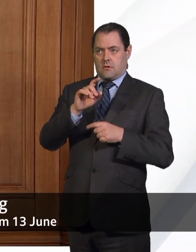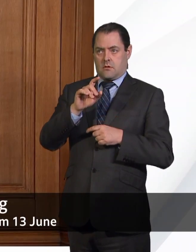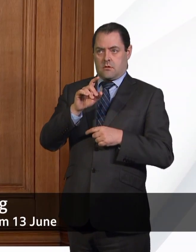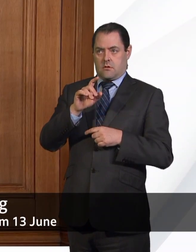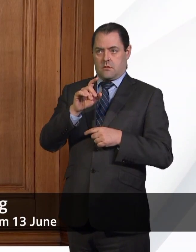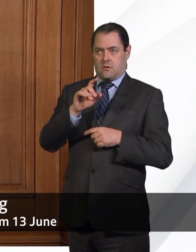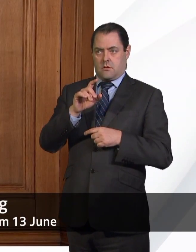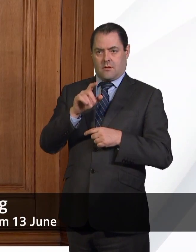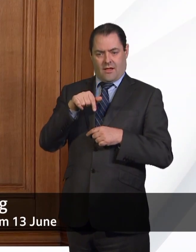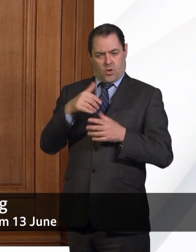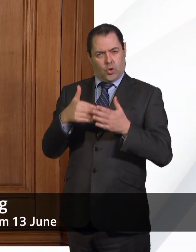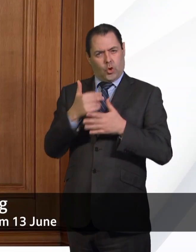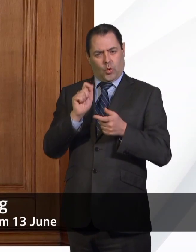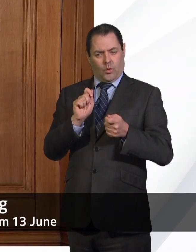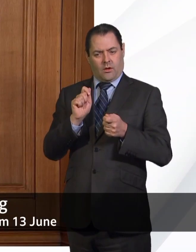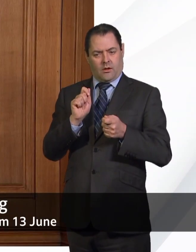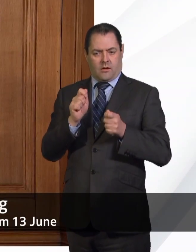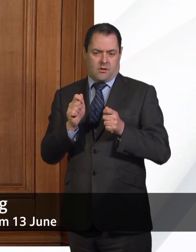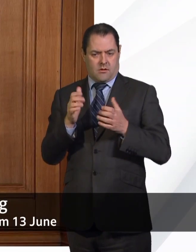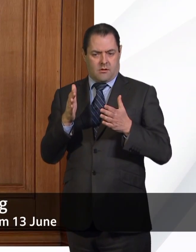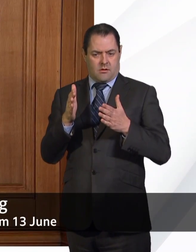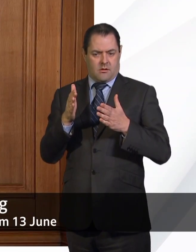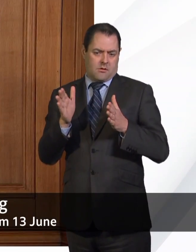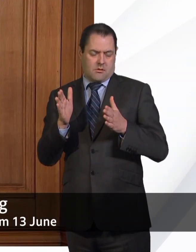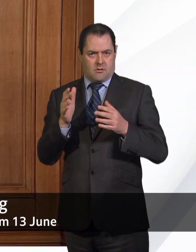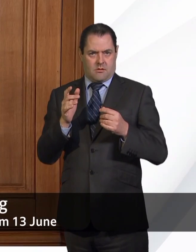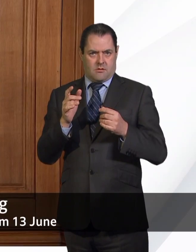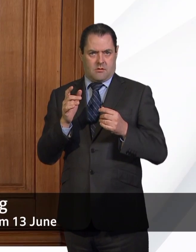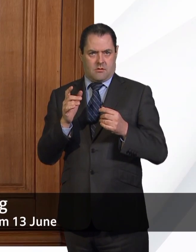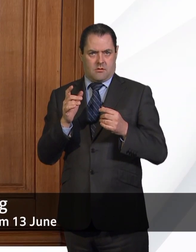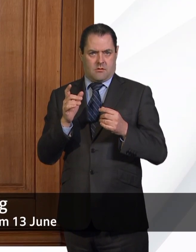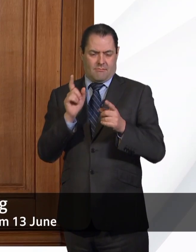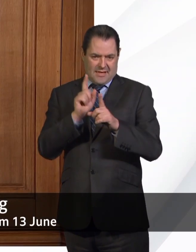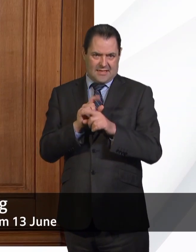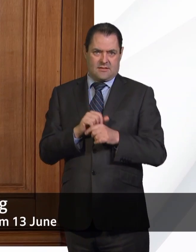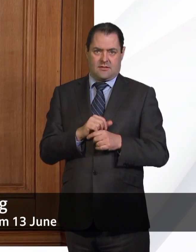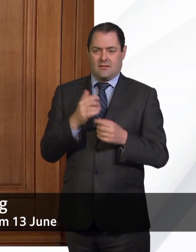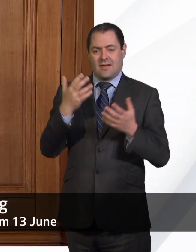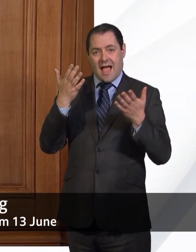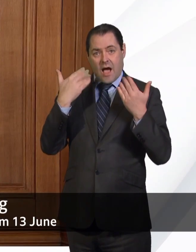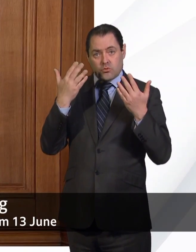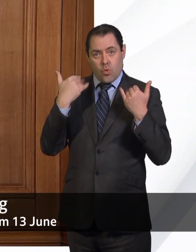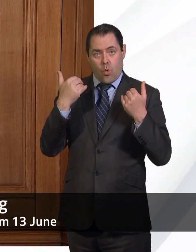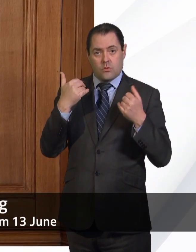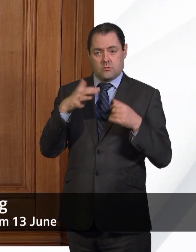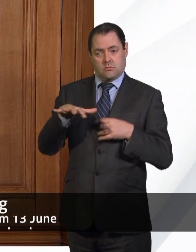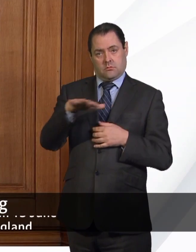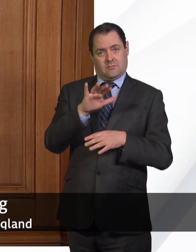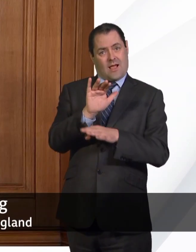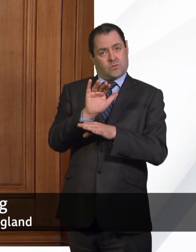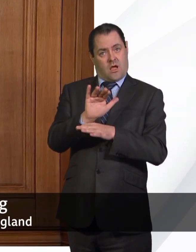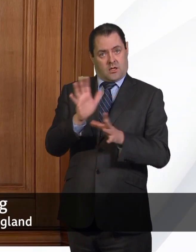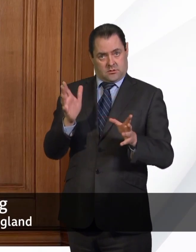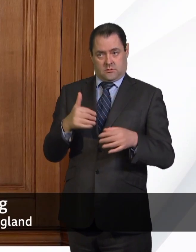new slightly relaxed social distancing guidelines in terms of meeting outdoors, it is essential that